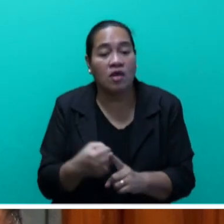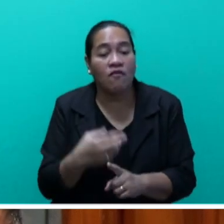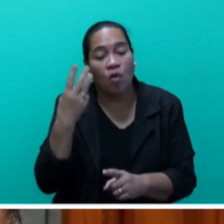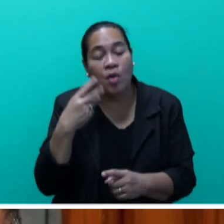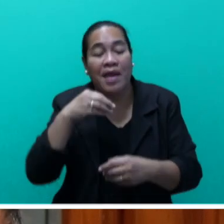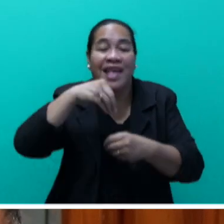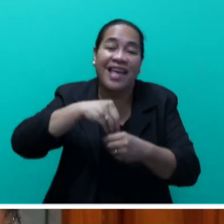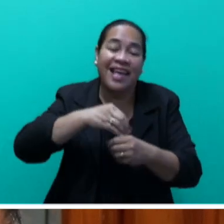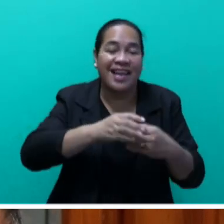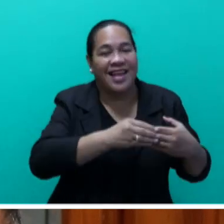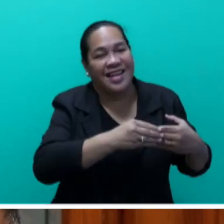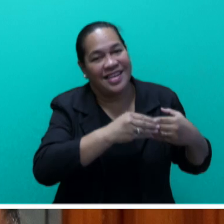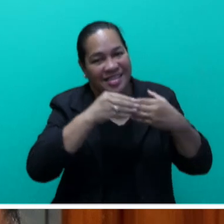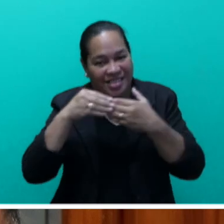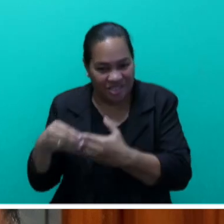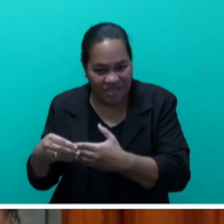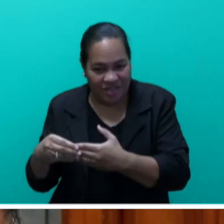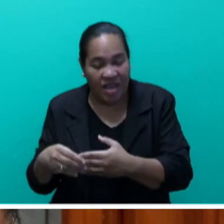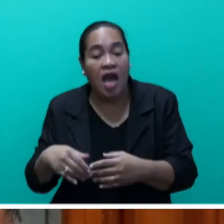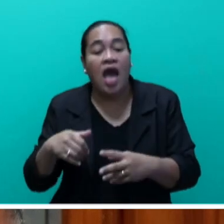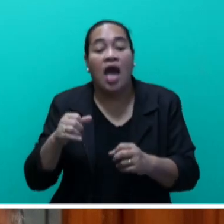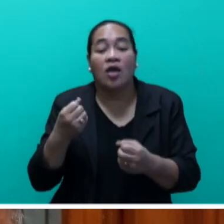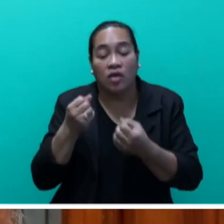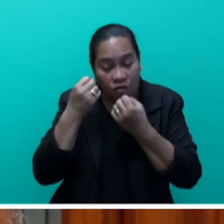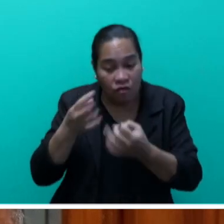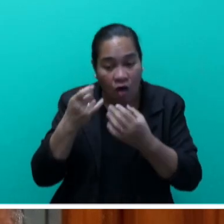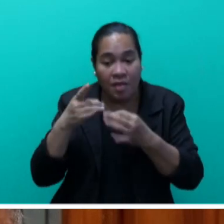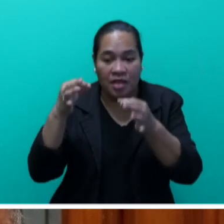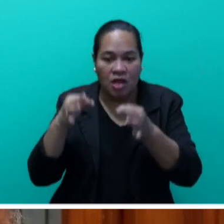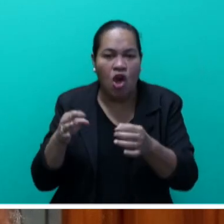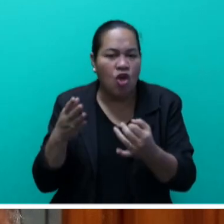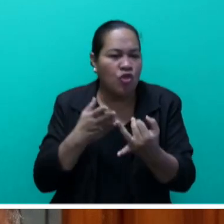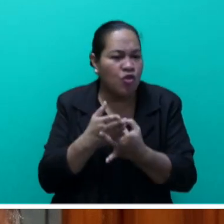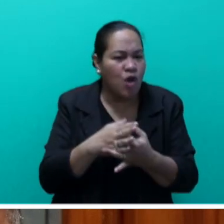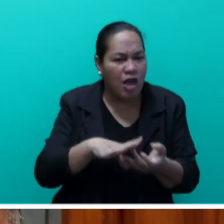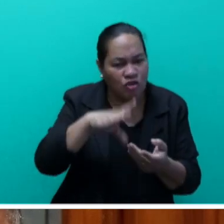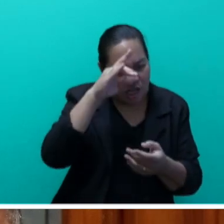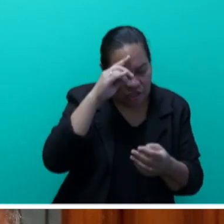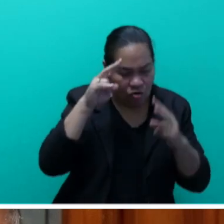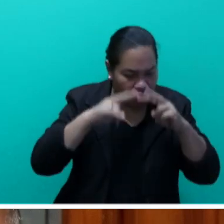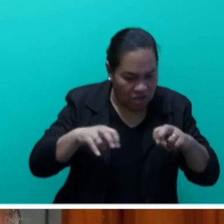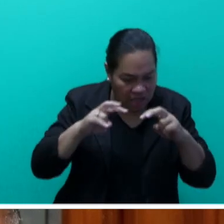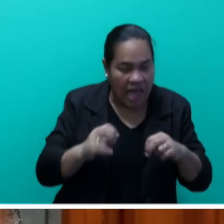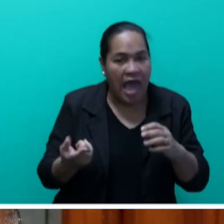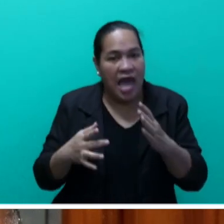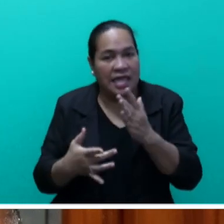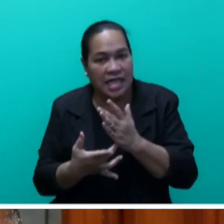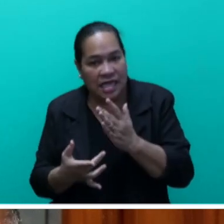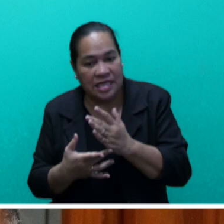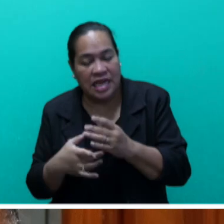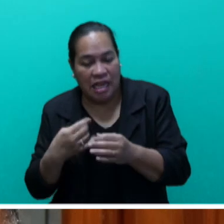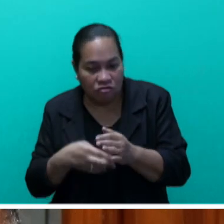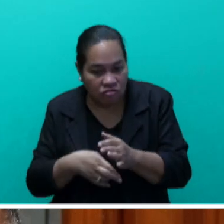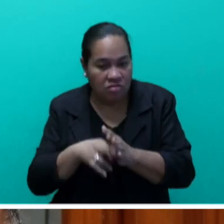leadership, enhance data-informed decision-making through education, research and technology, and revitalize our MSME